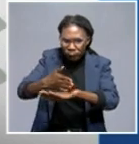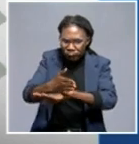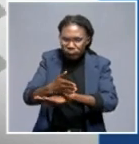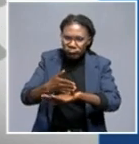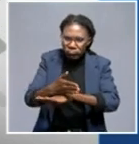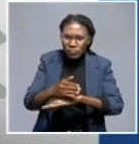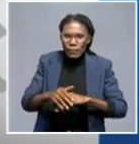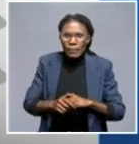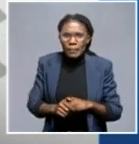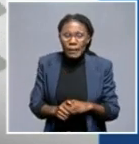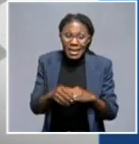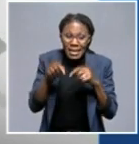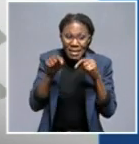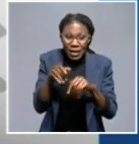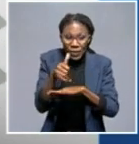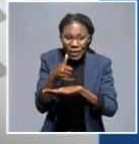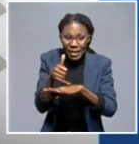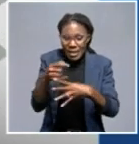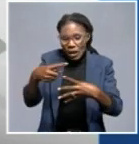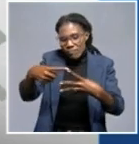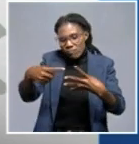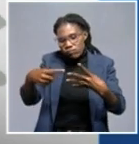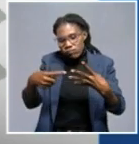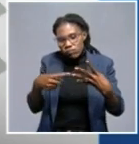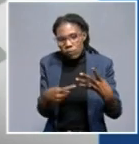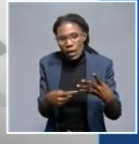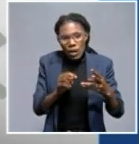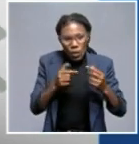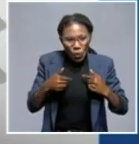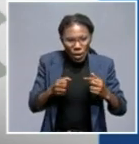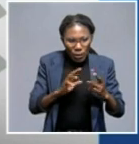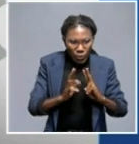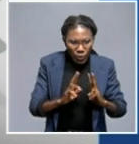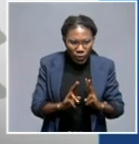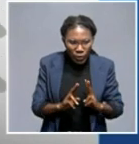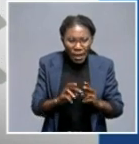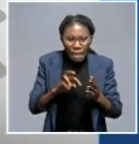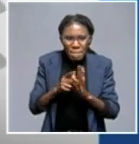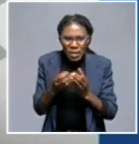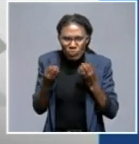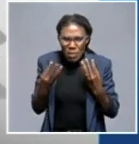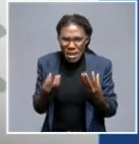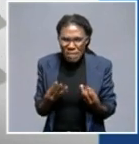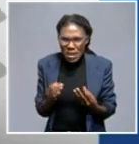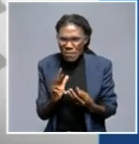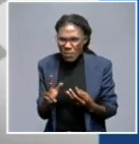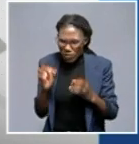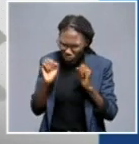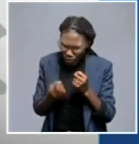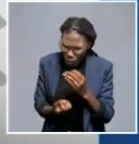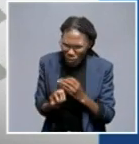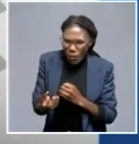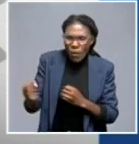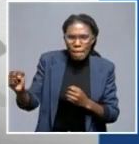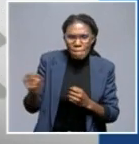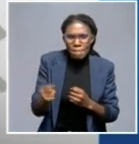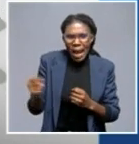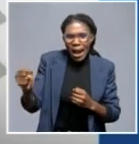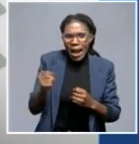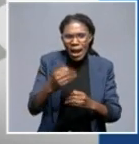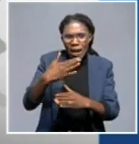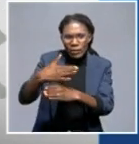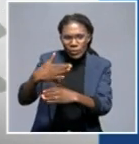So these are areas that speak directly to job creation and improvement of livelihoods.